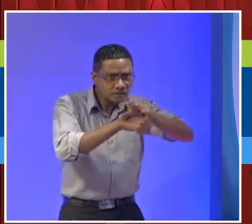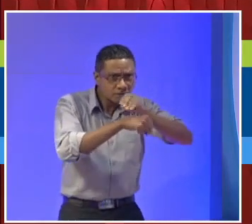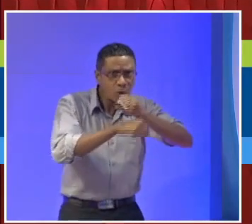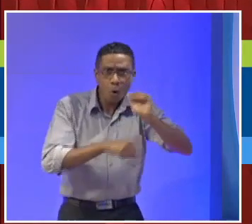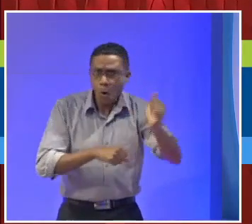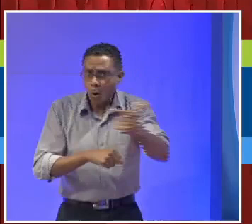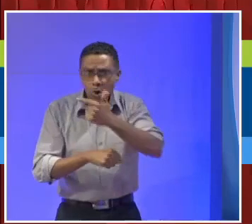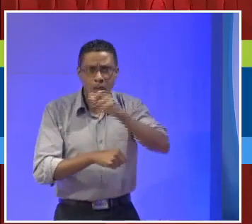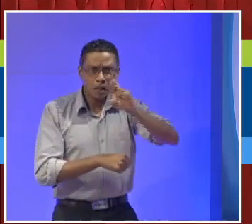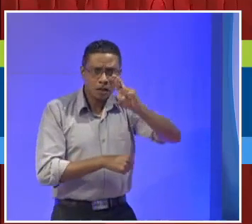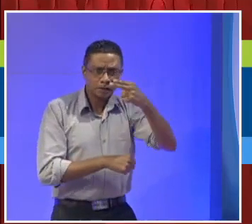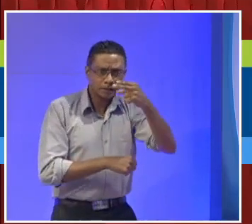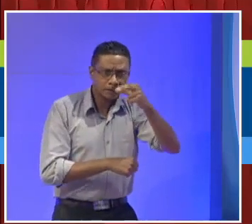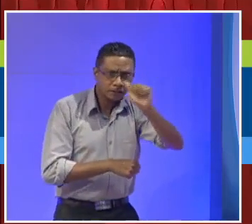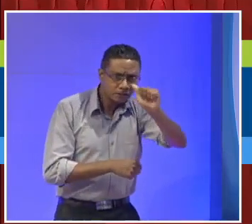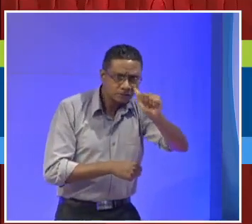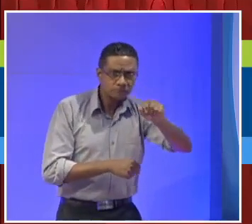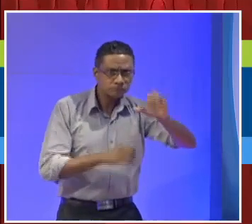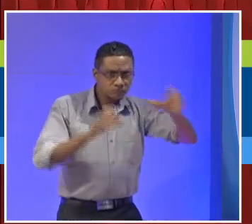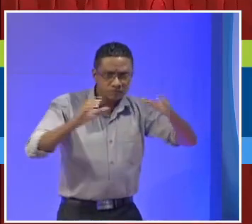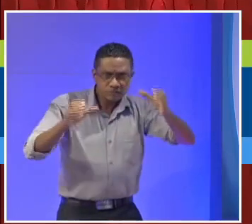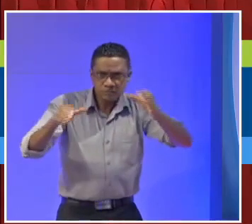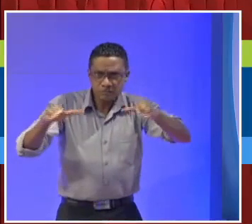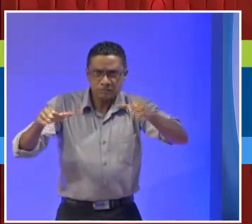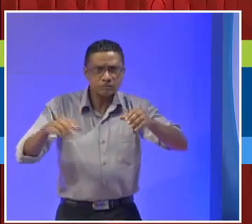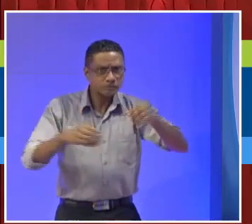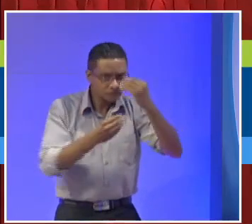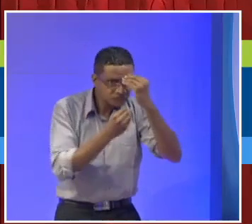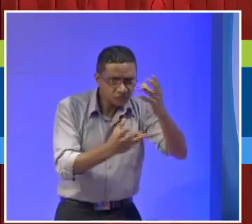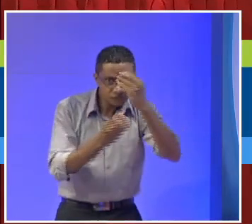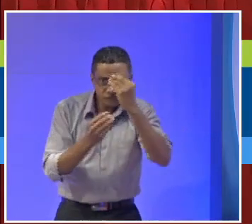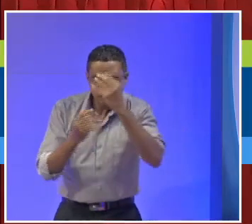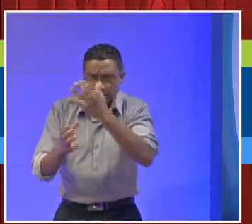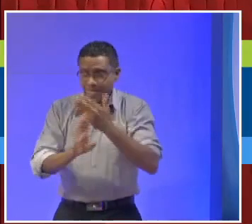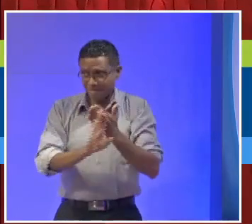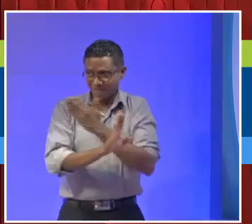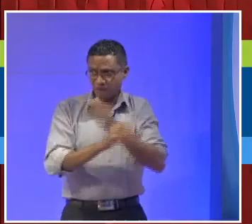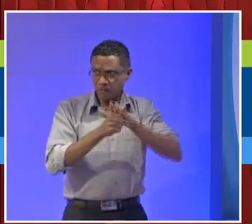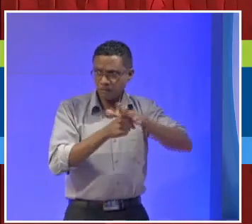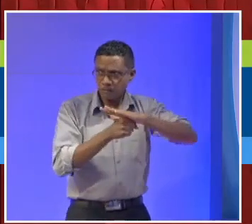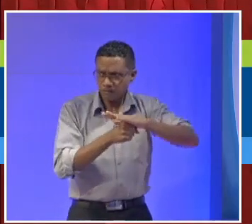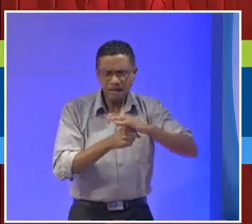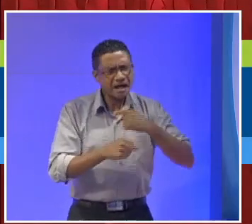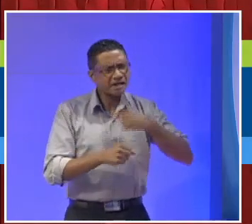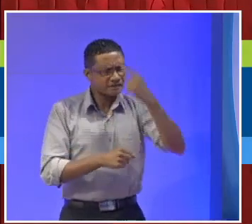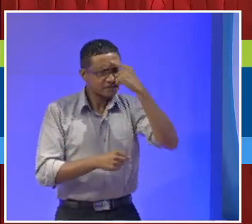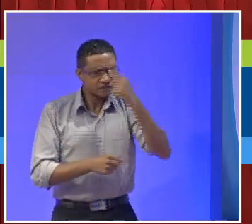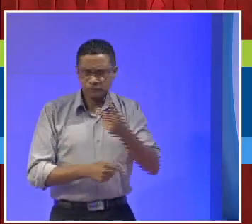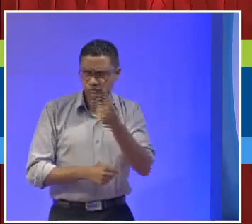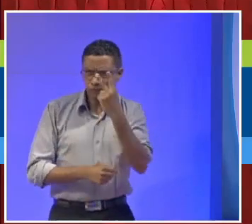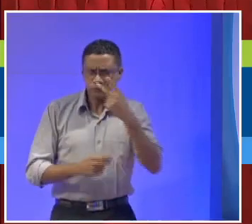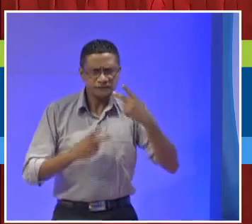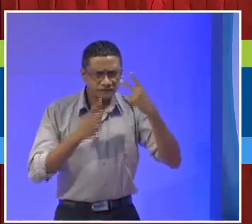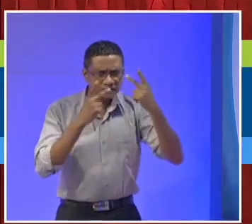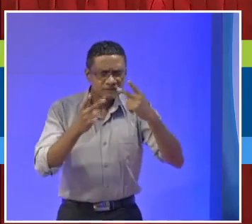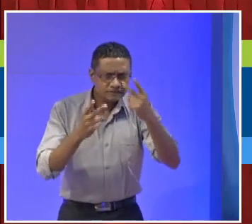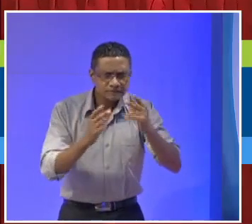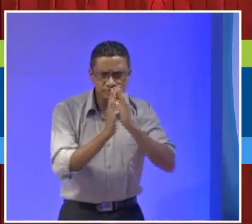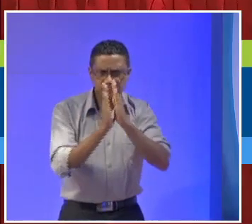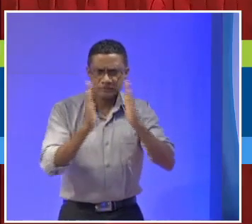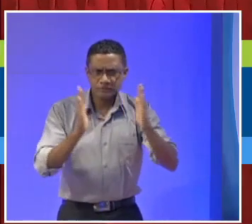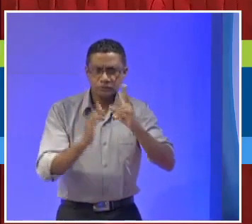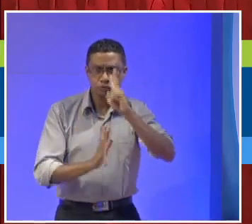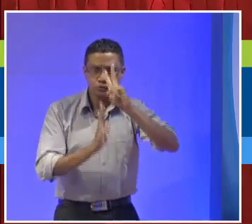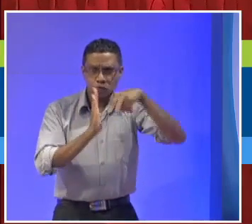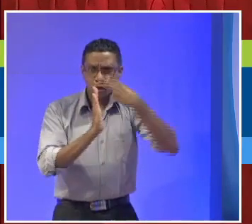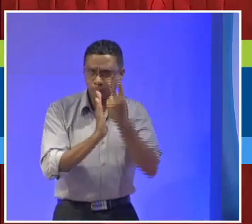RHAs that prior to the pandemic, I think there were 2 visitation periods of 2 hours each. And